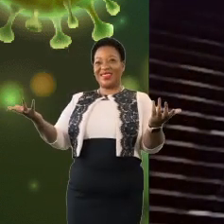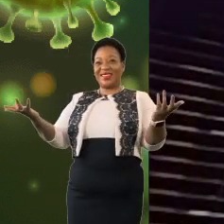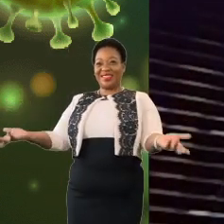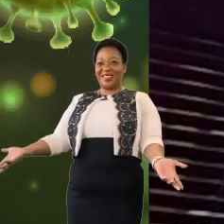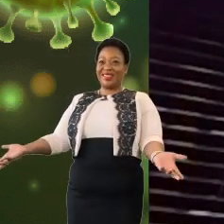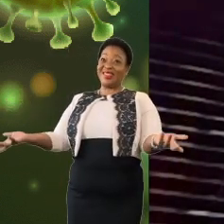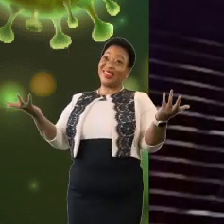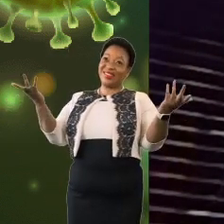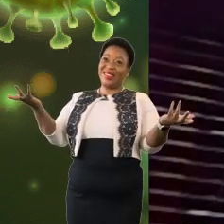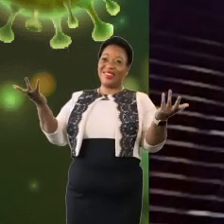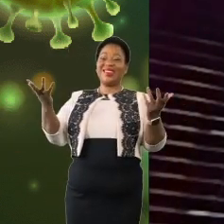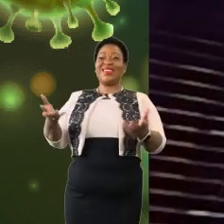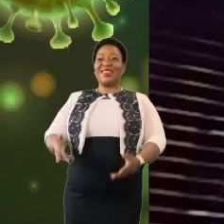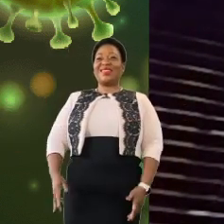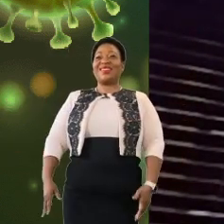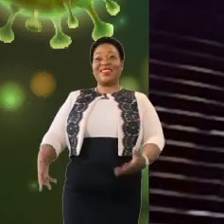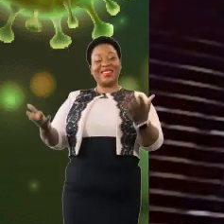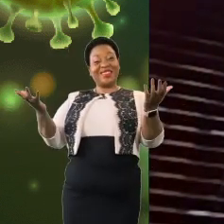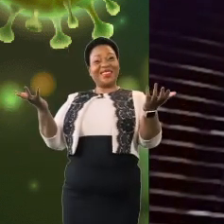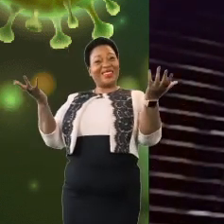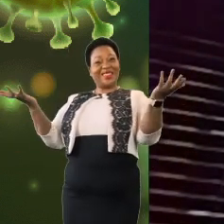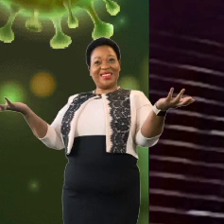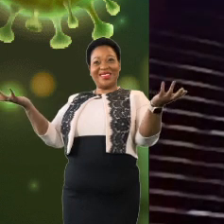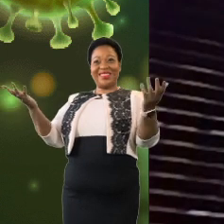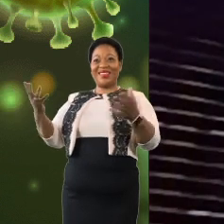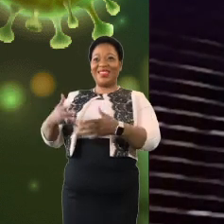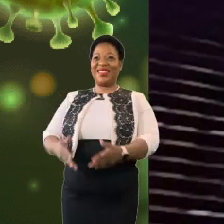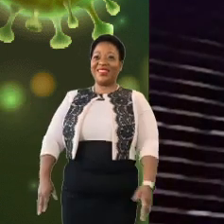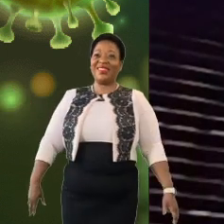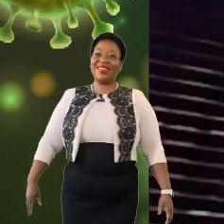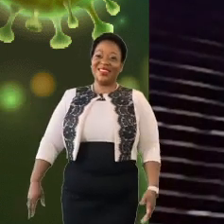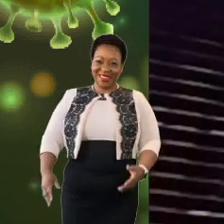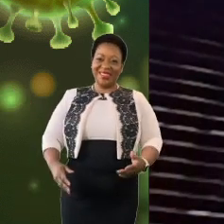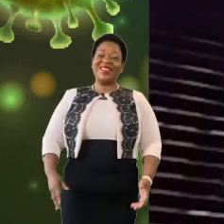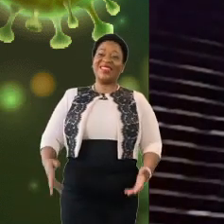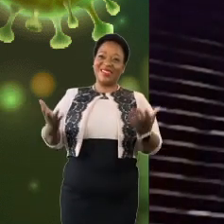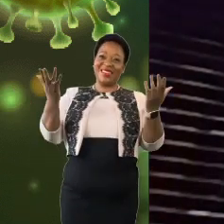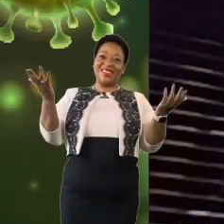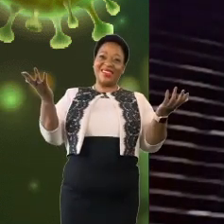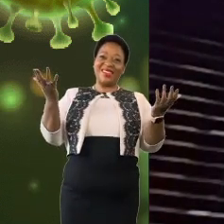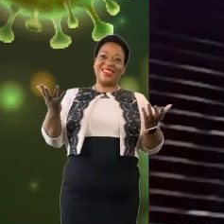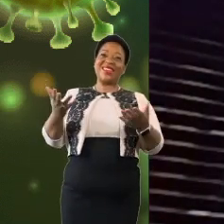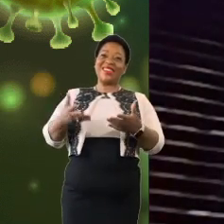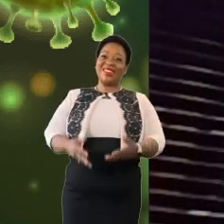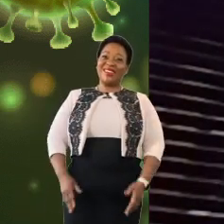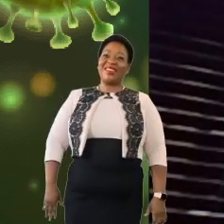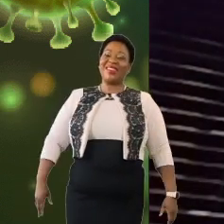members and all the members that are joining us from